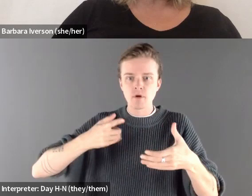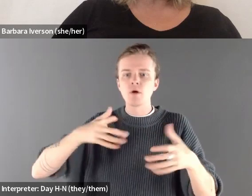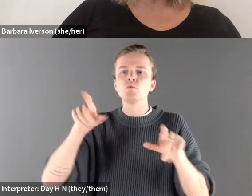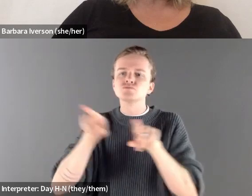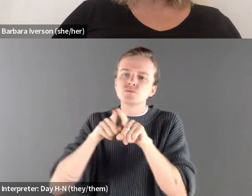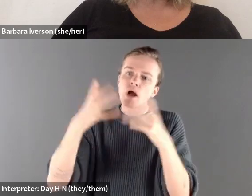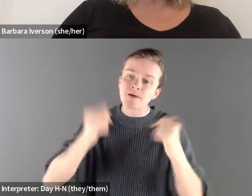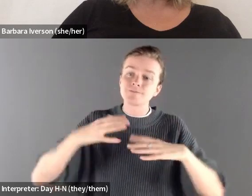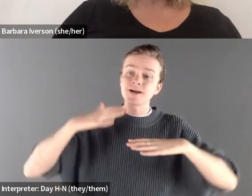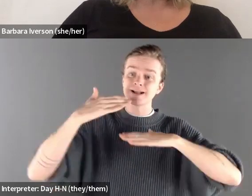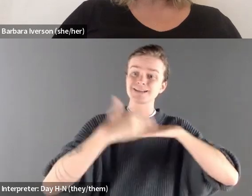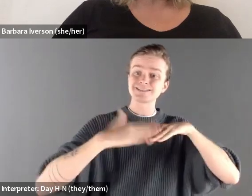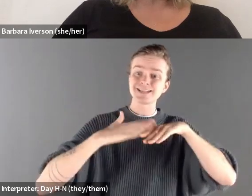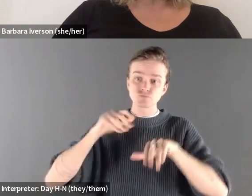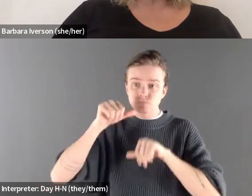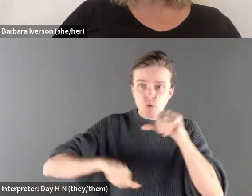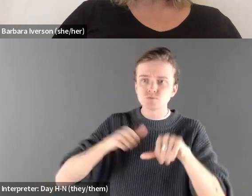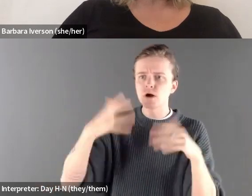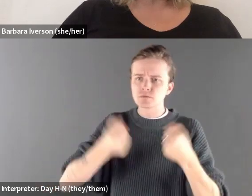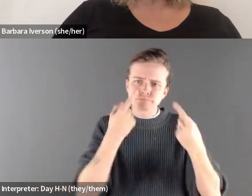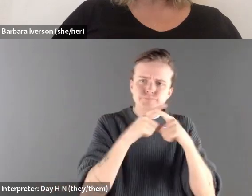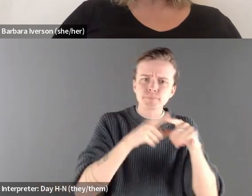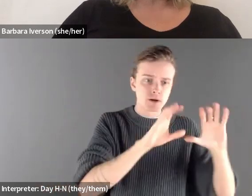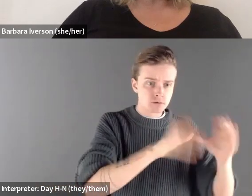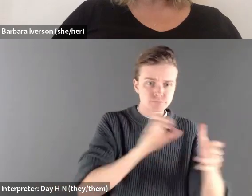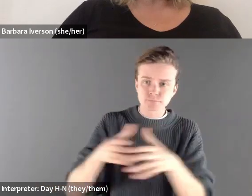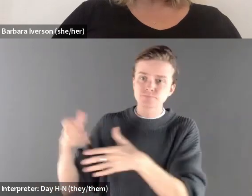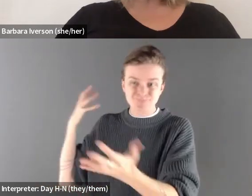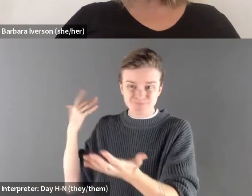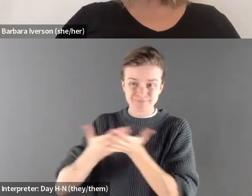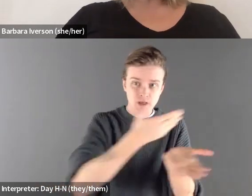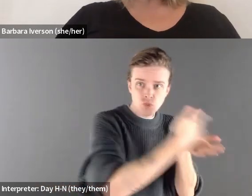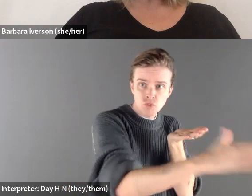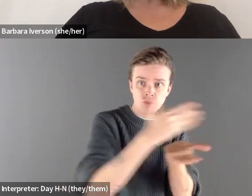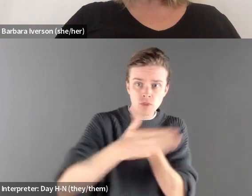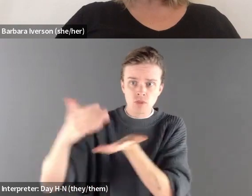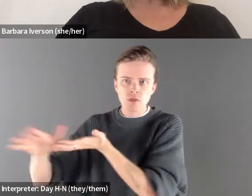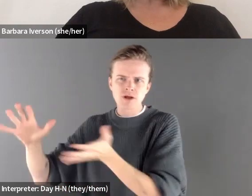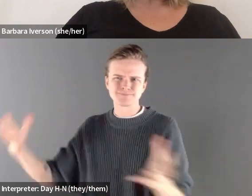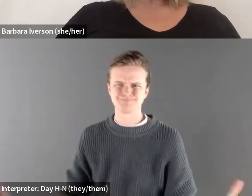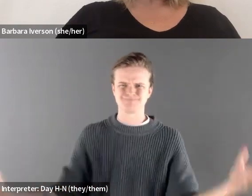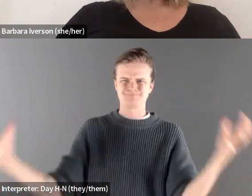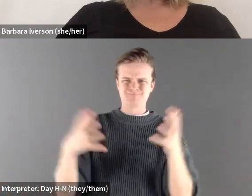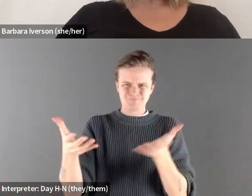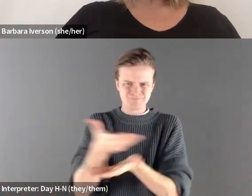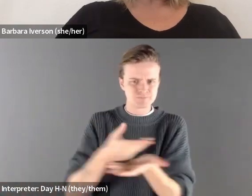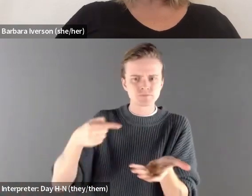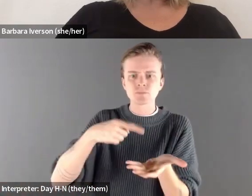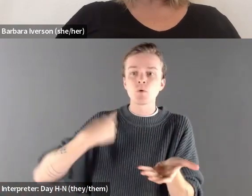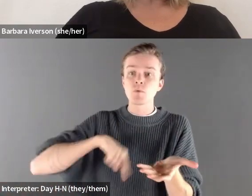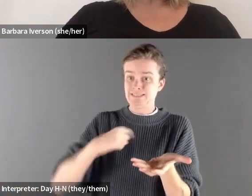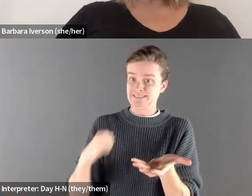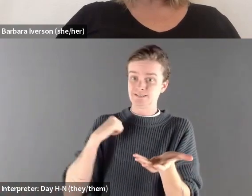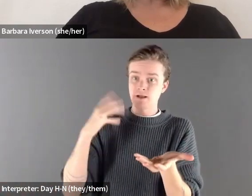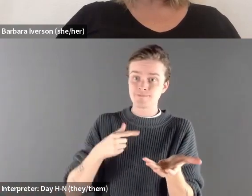multi-stakeholder communities. And that's why before I mentioned, for example, we just had in Geneva the UN and